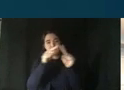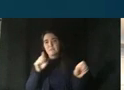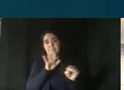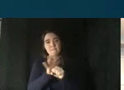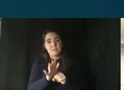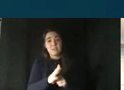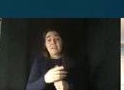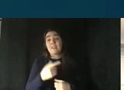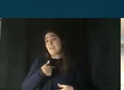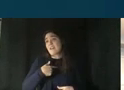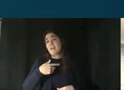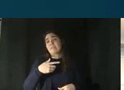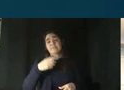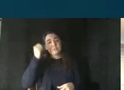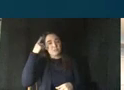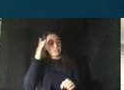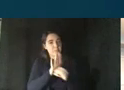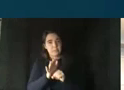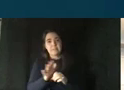that as well.